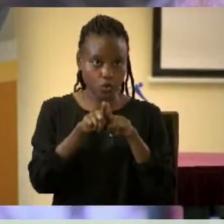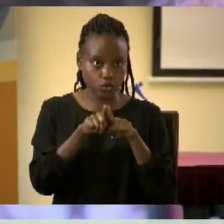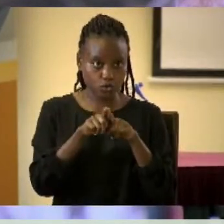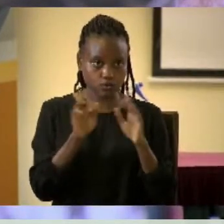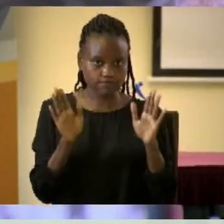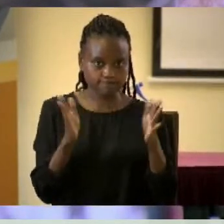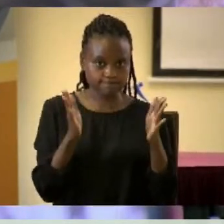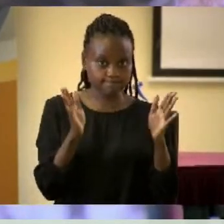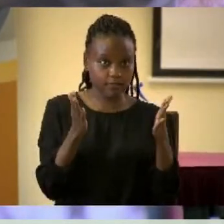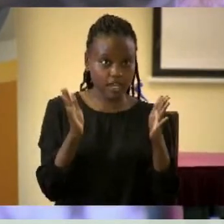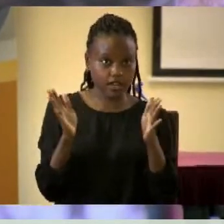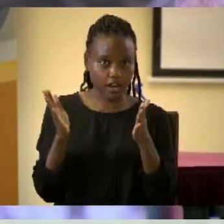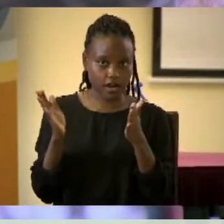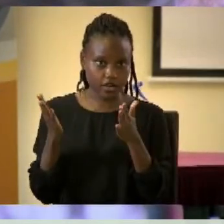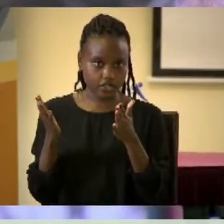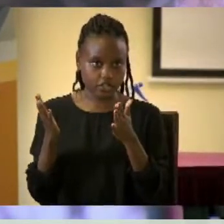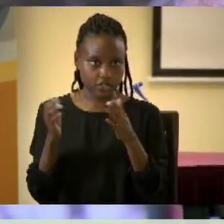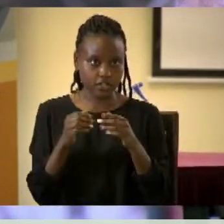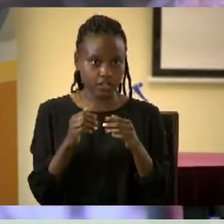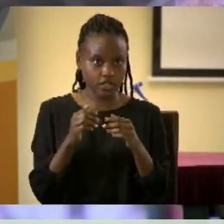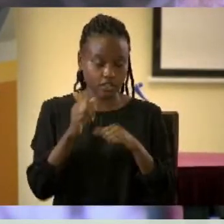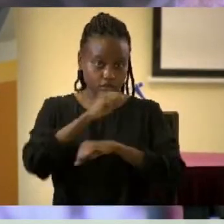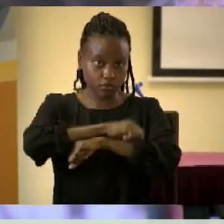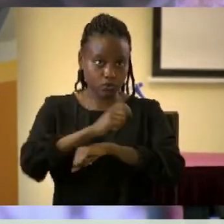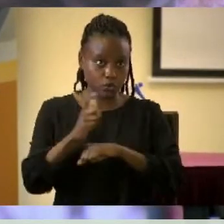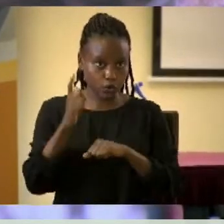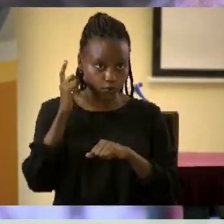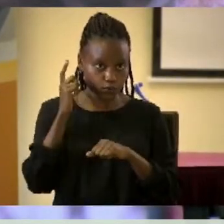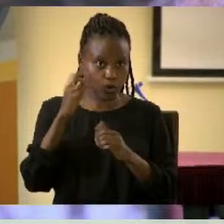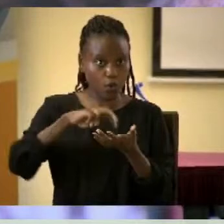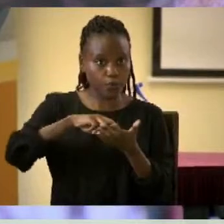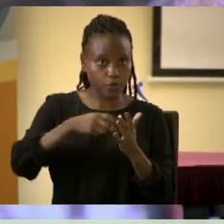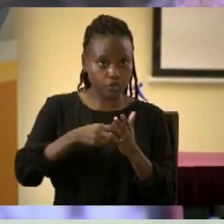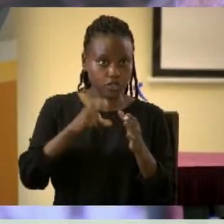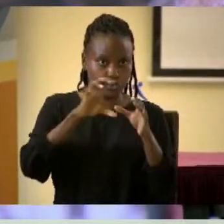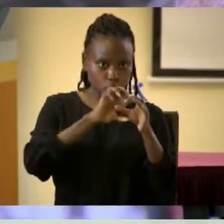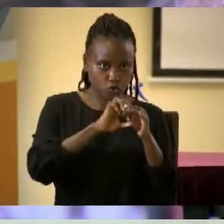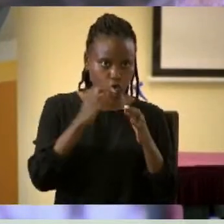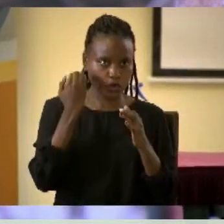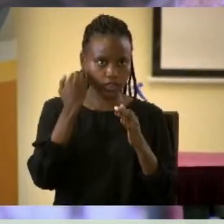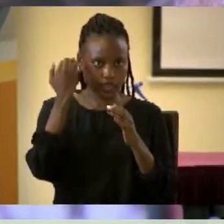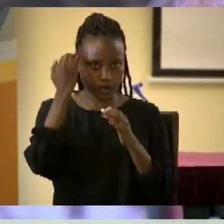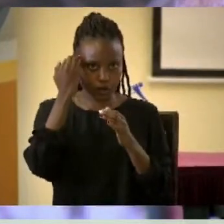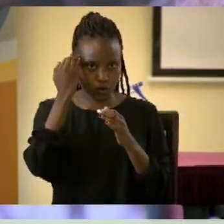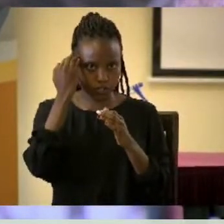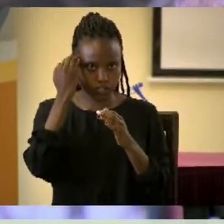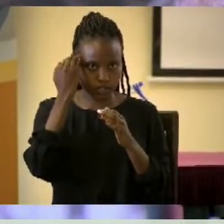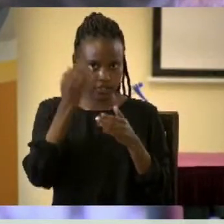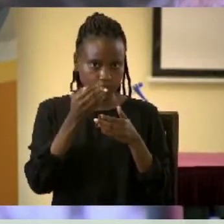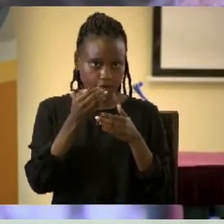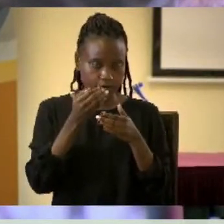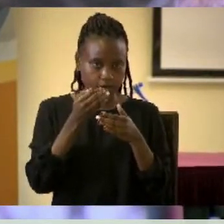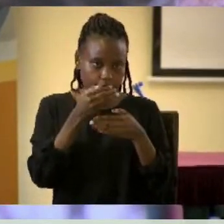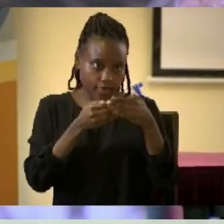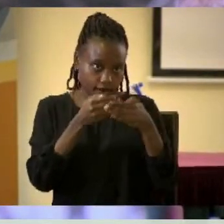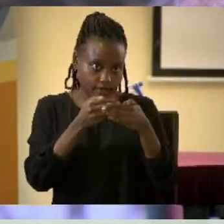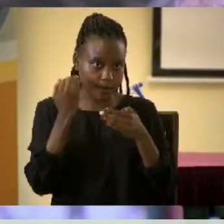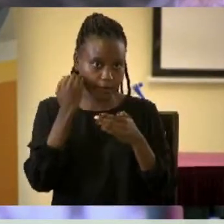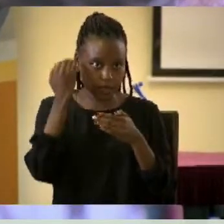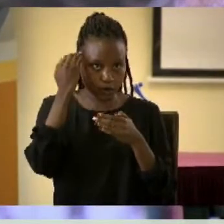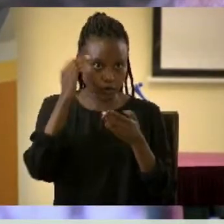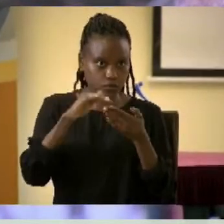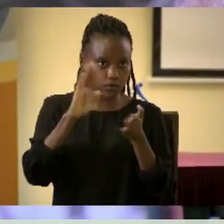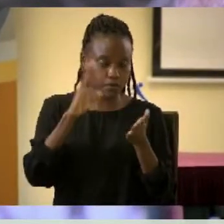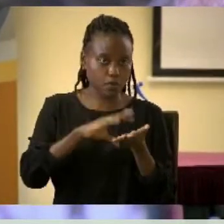encourage the Faculty of Law Legal Aid Project to join the court users committee in the nearby courts for more